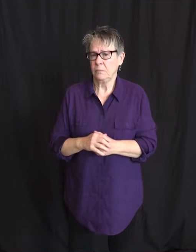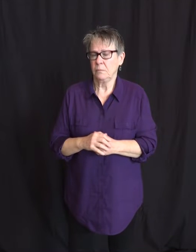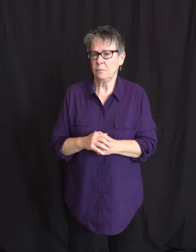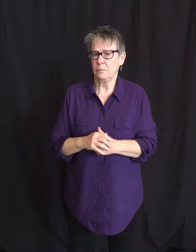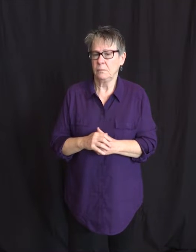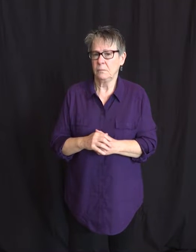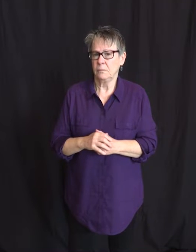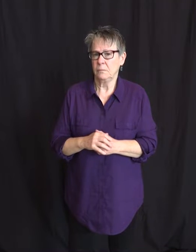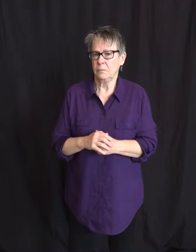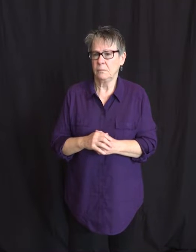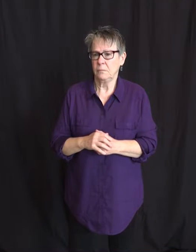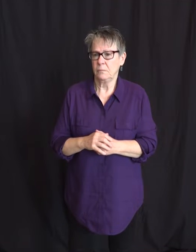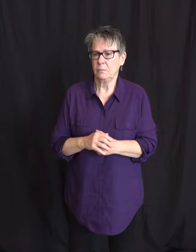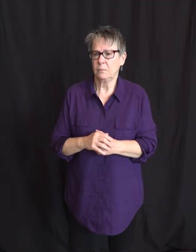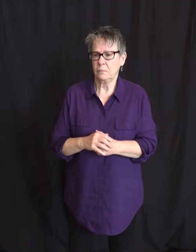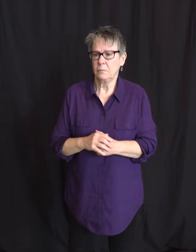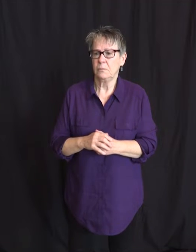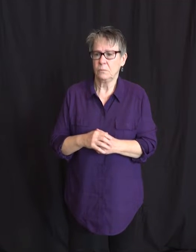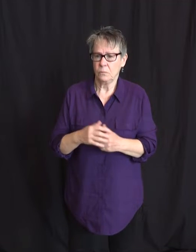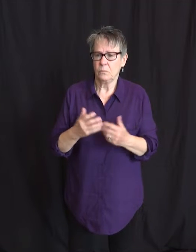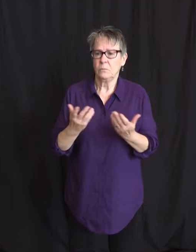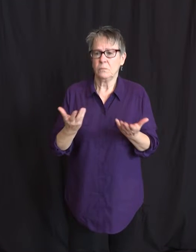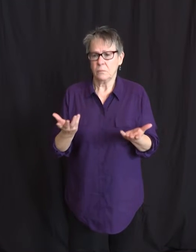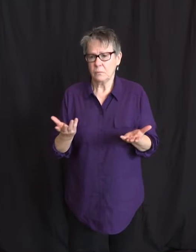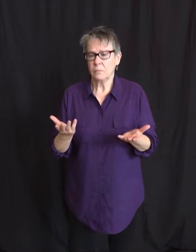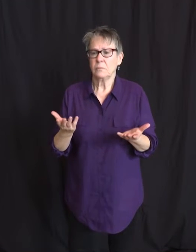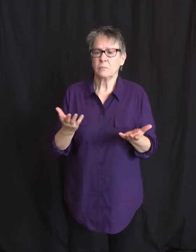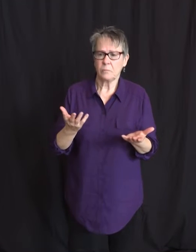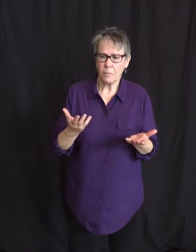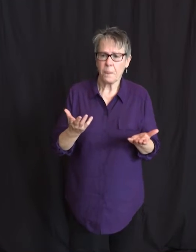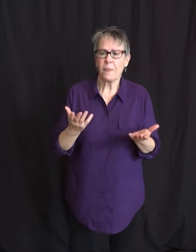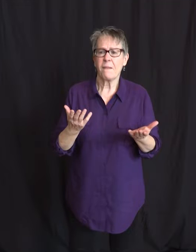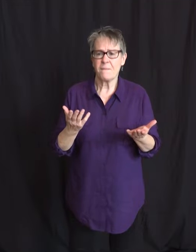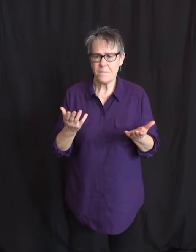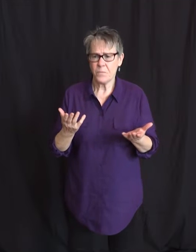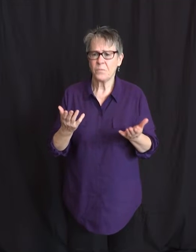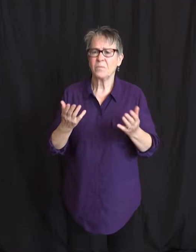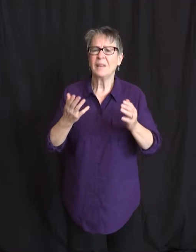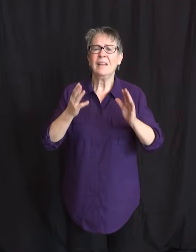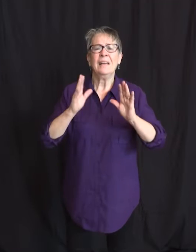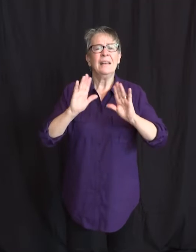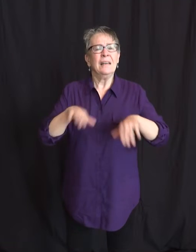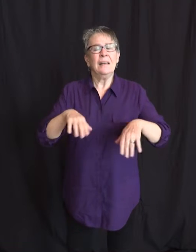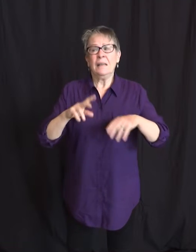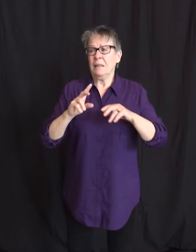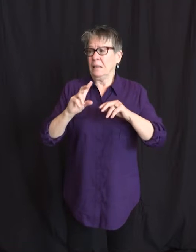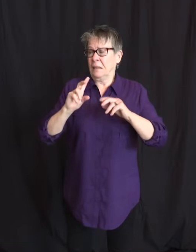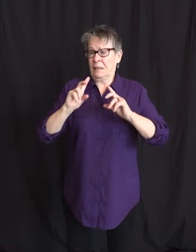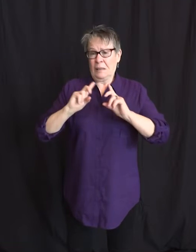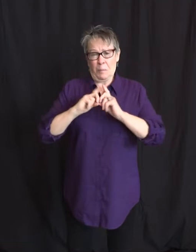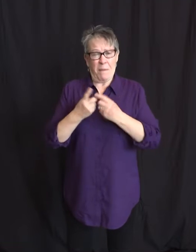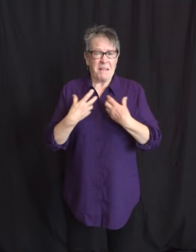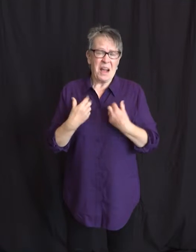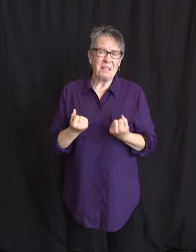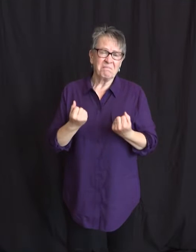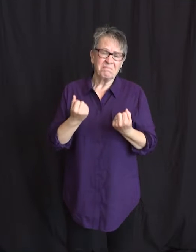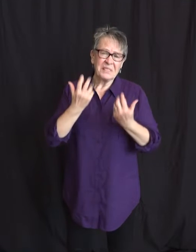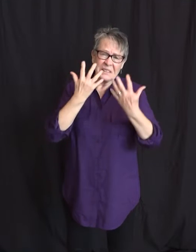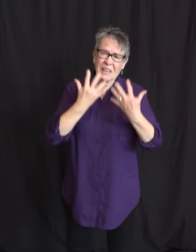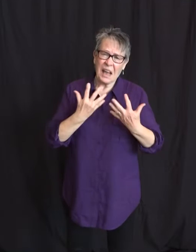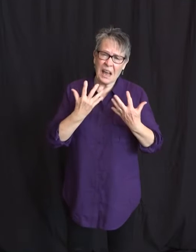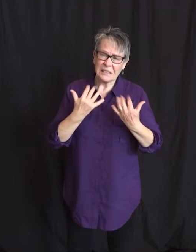Along with the governor, we at the Department of Health are sad to report 106 new deaths, for a total